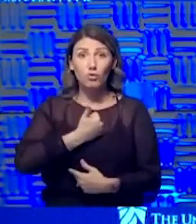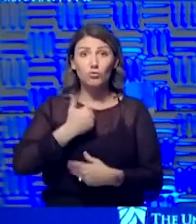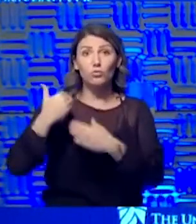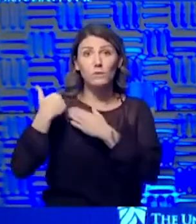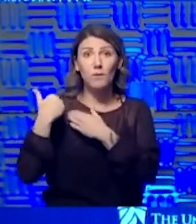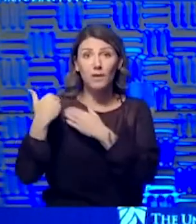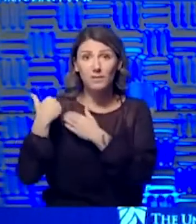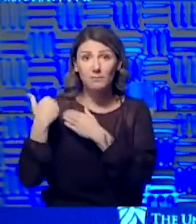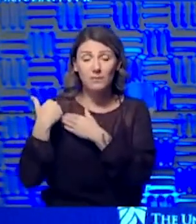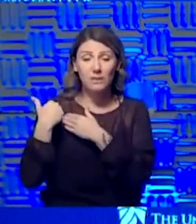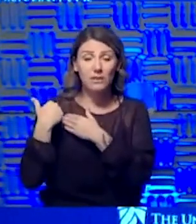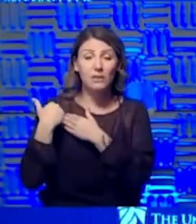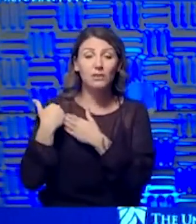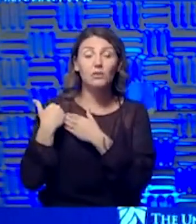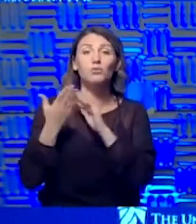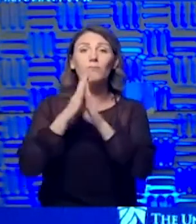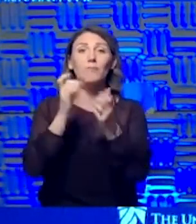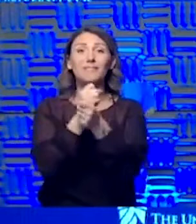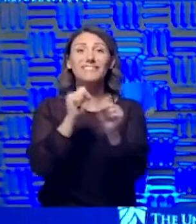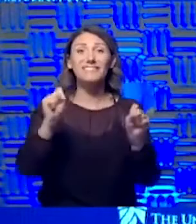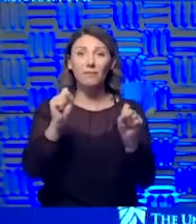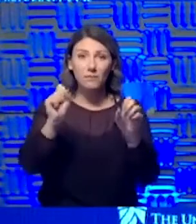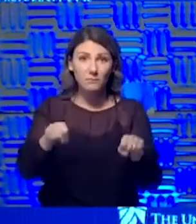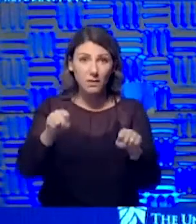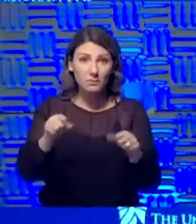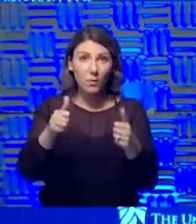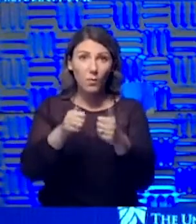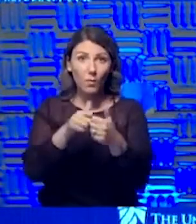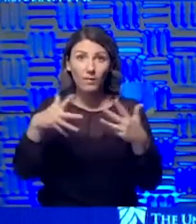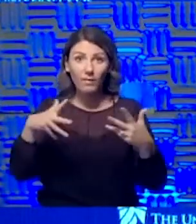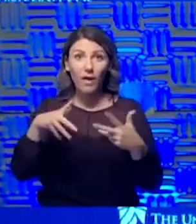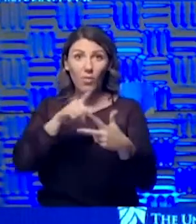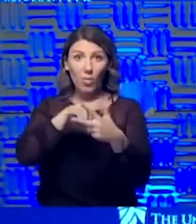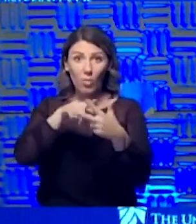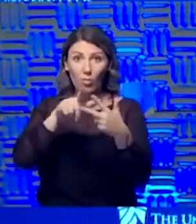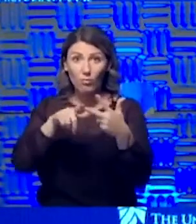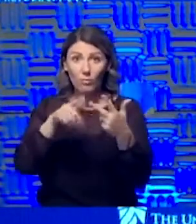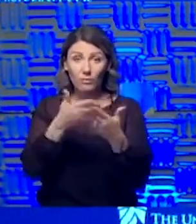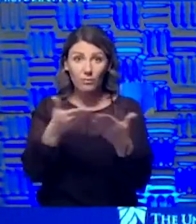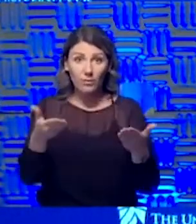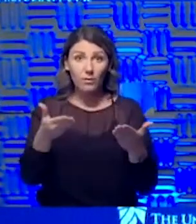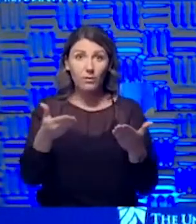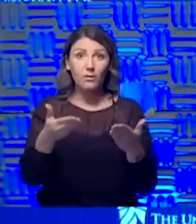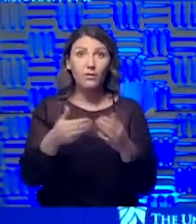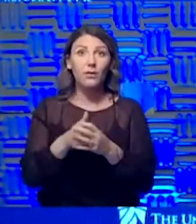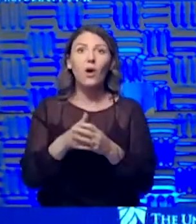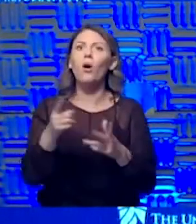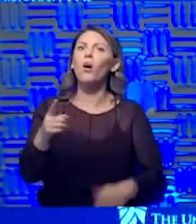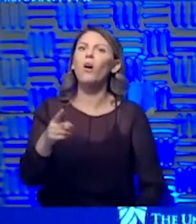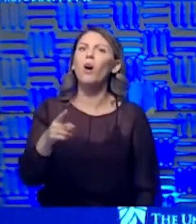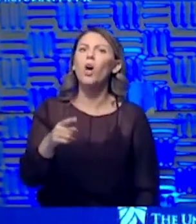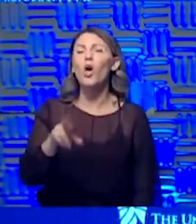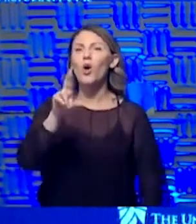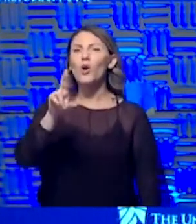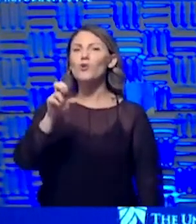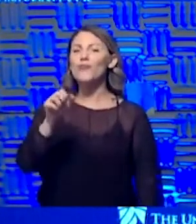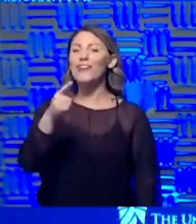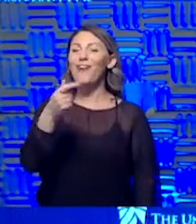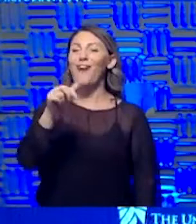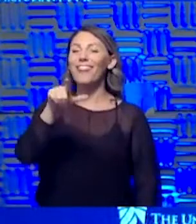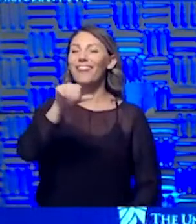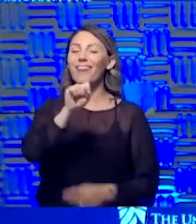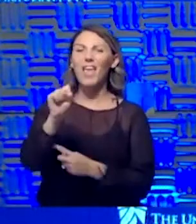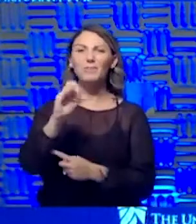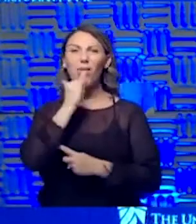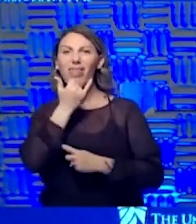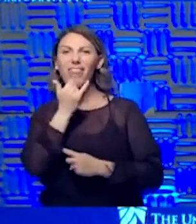safe as we can without those three things. Irregardless of when you open, I did that word again, regardless